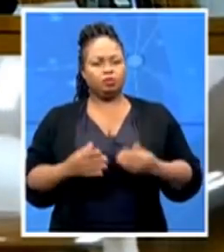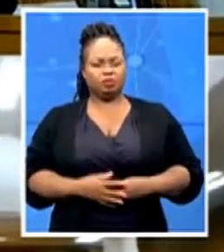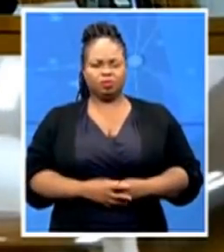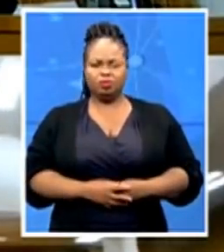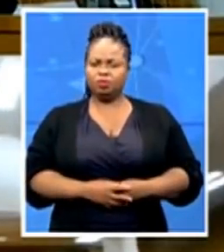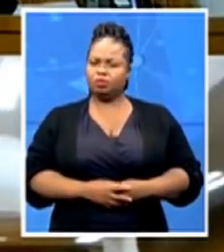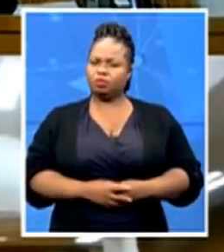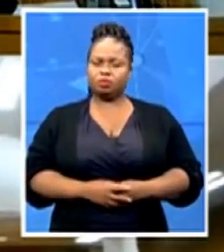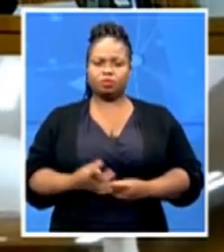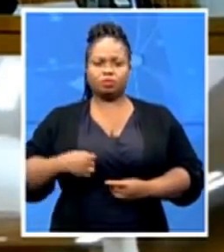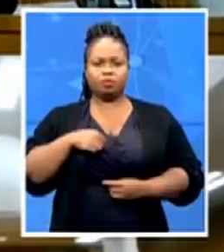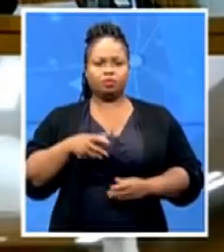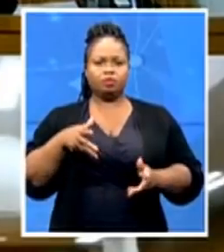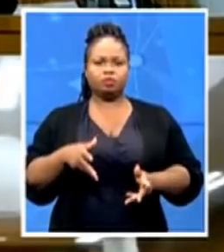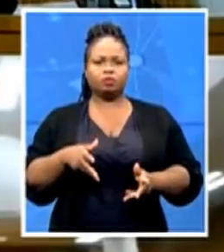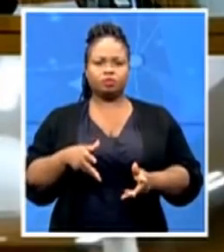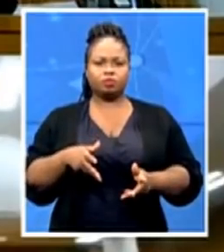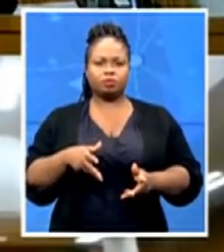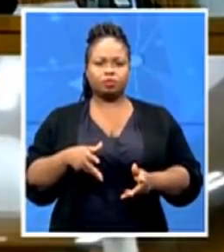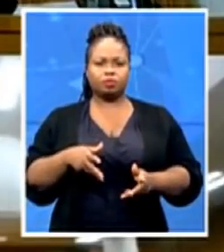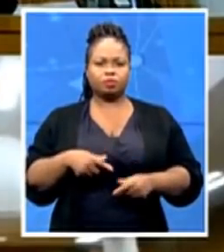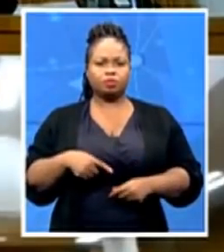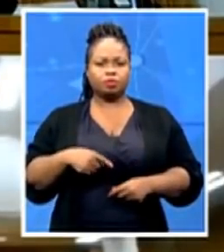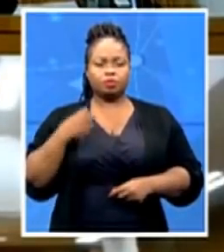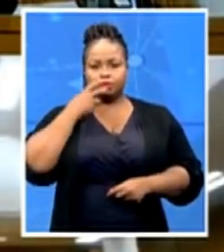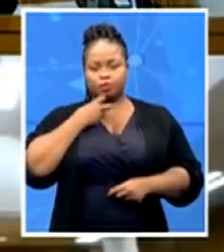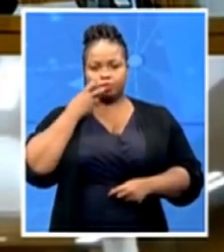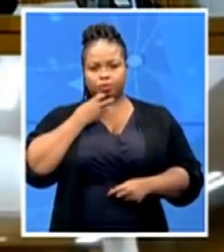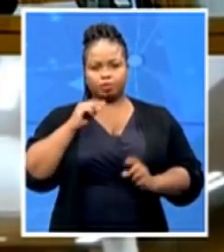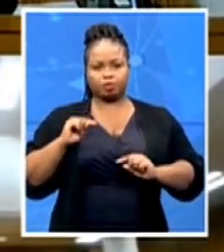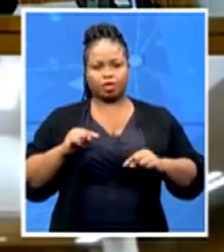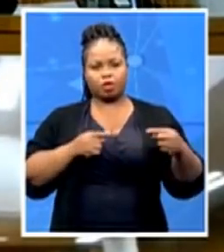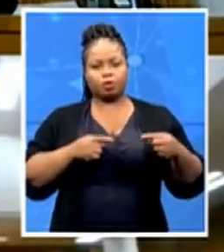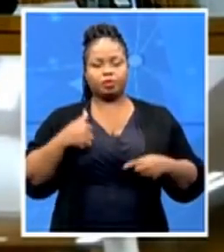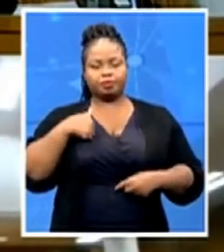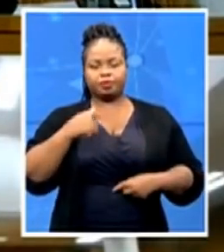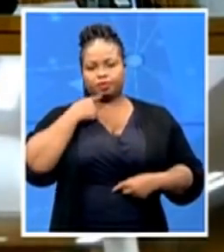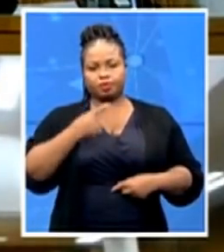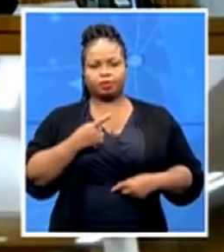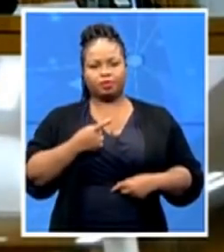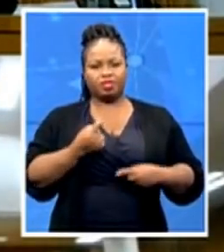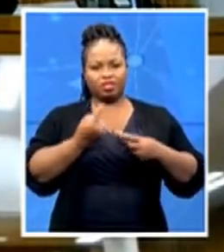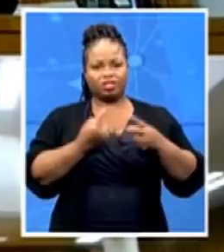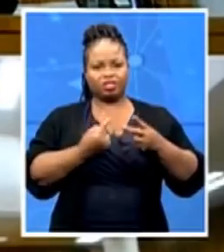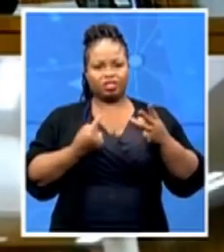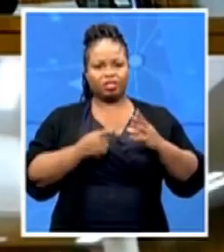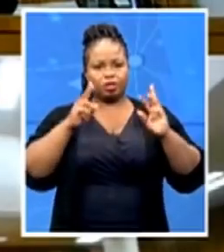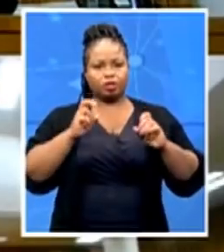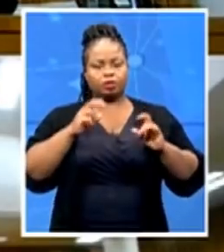oral argument on those aspects, and I will identify each such matter. There aren't many of them, as and when that we get to